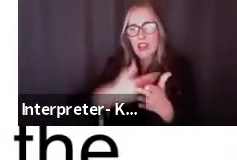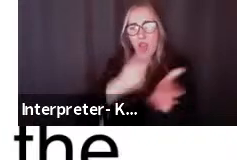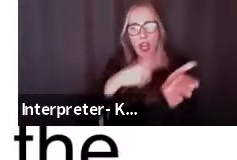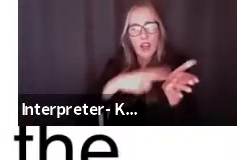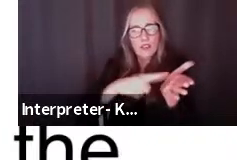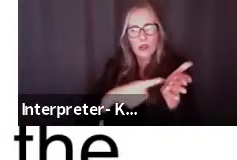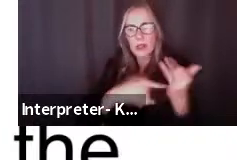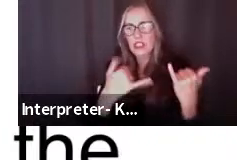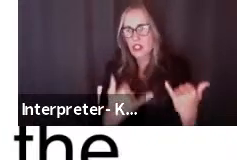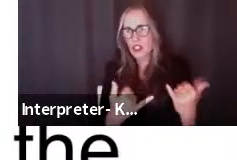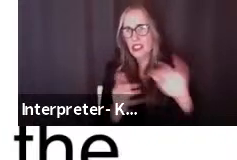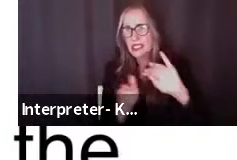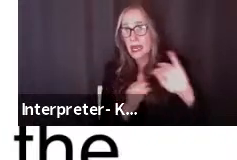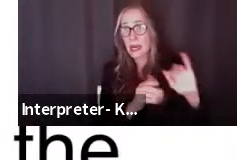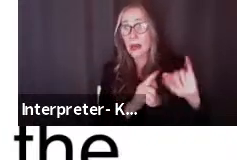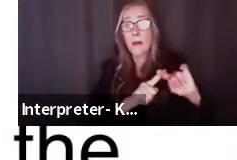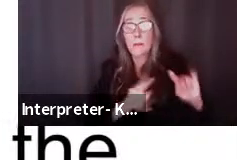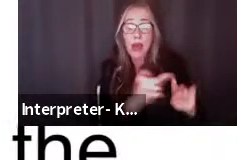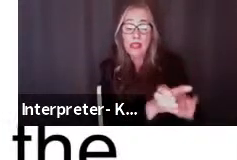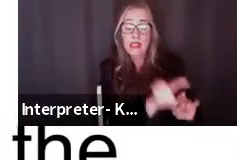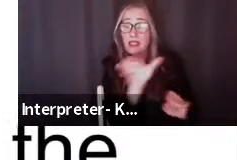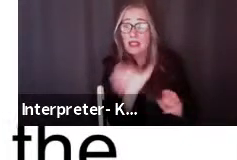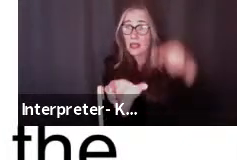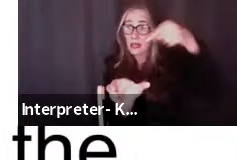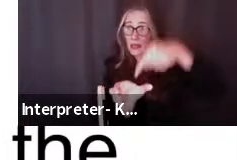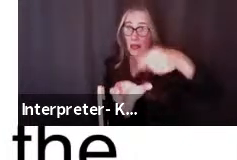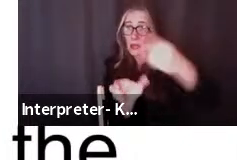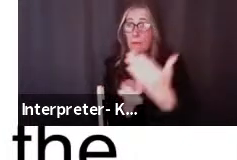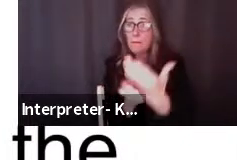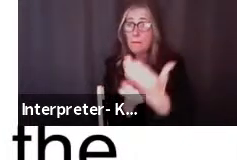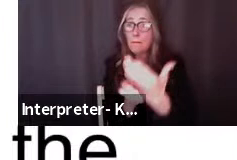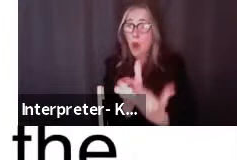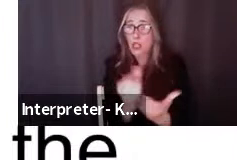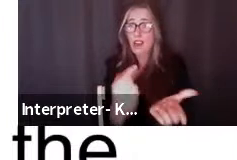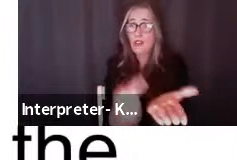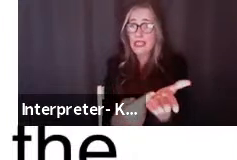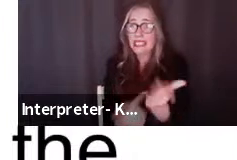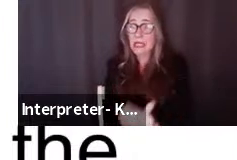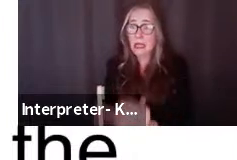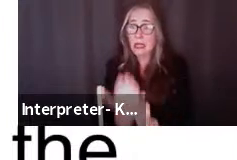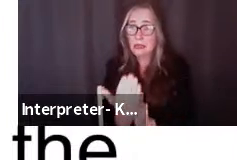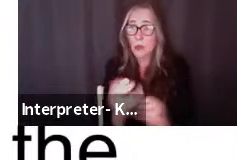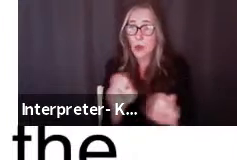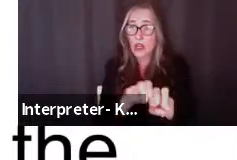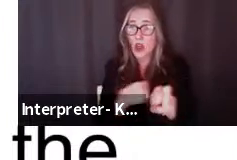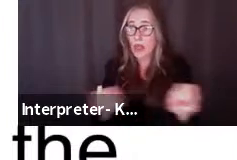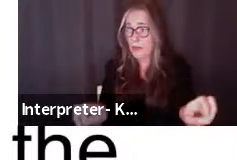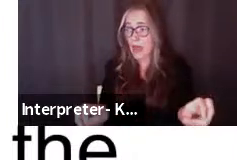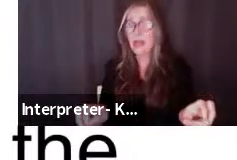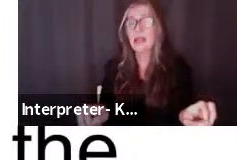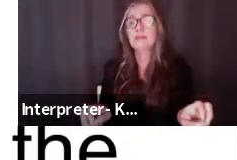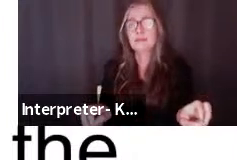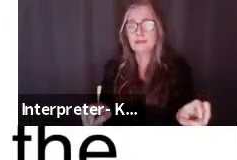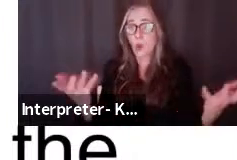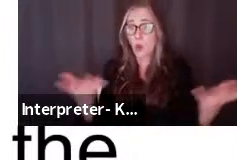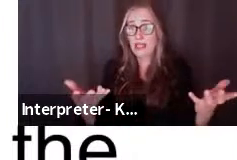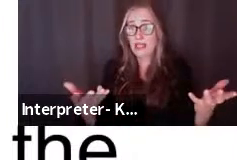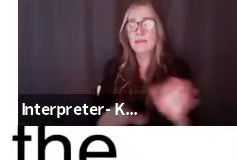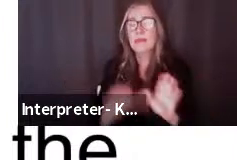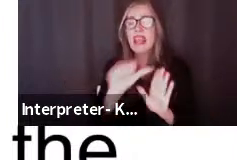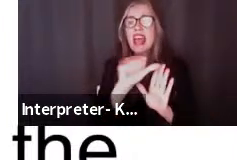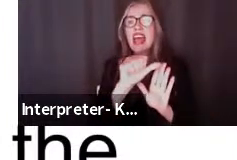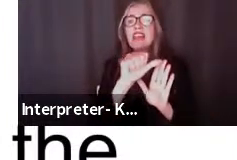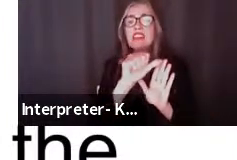work spurred the creation of what we'll be discussing this morning on this panel which is the sterilization and social justice